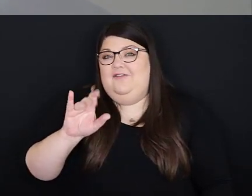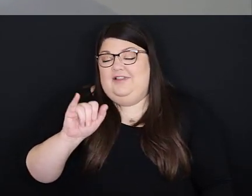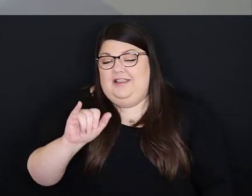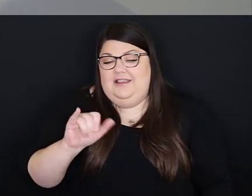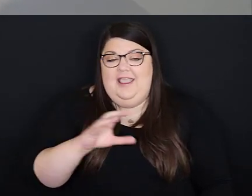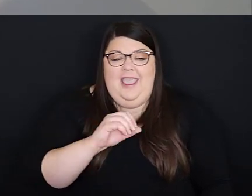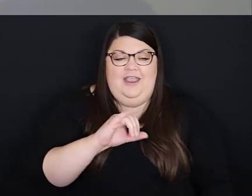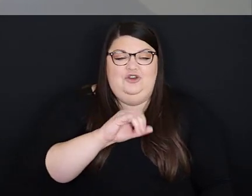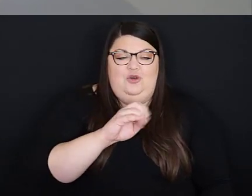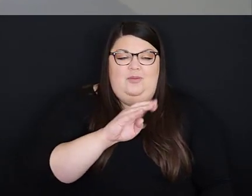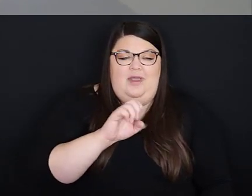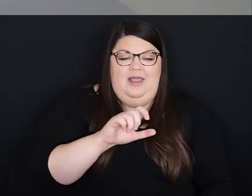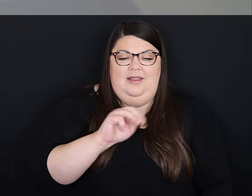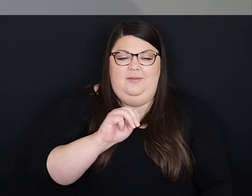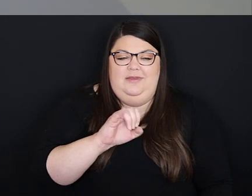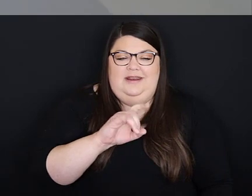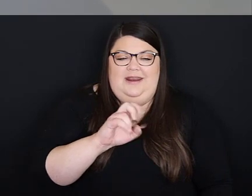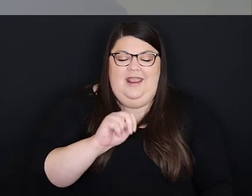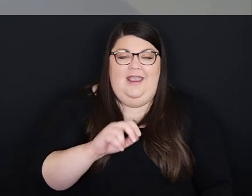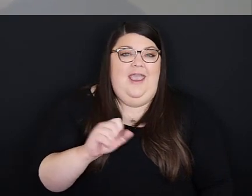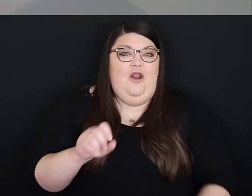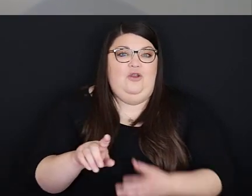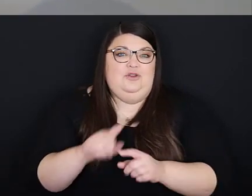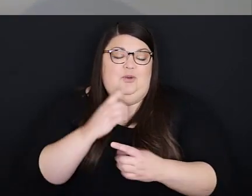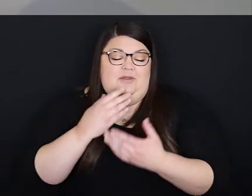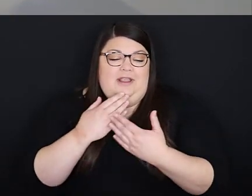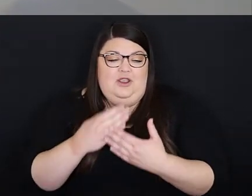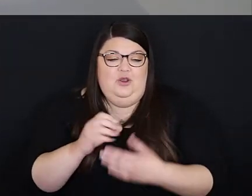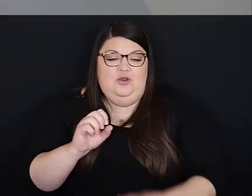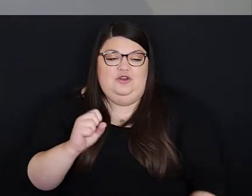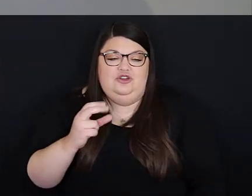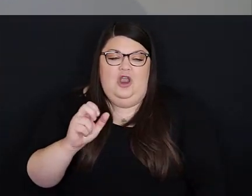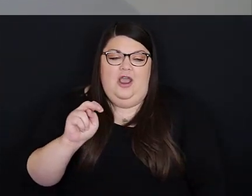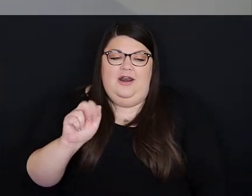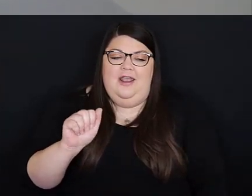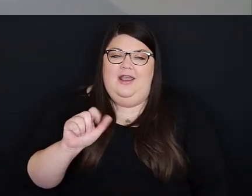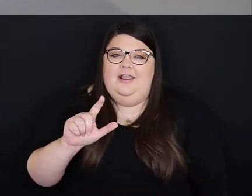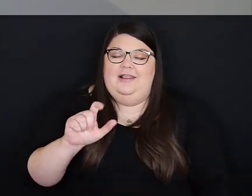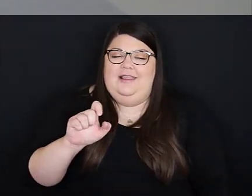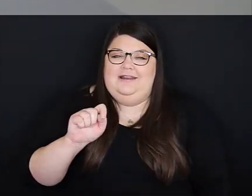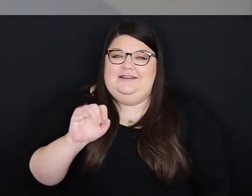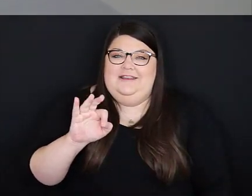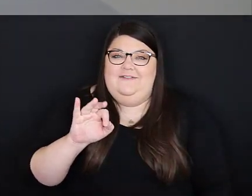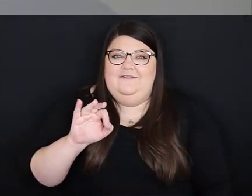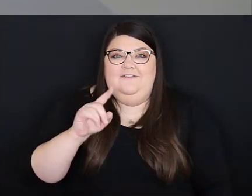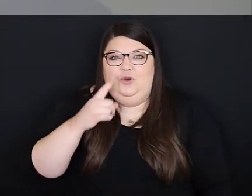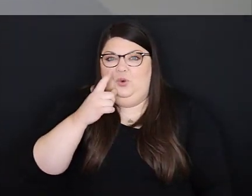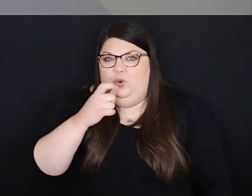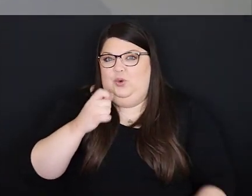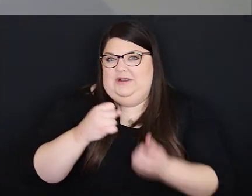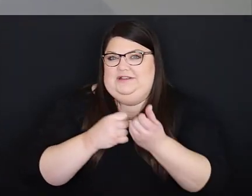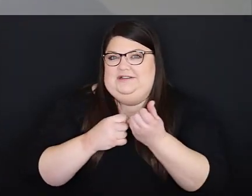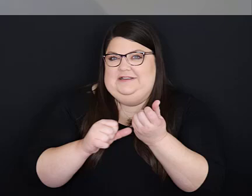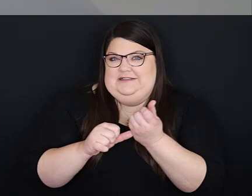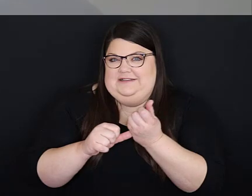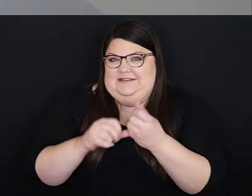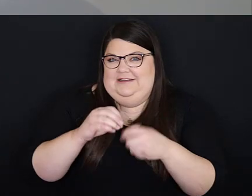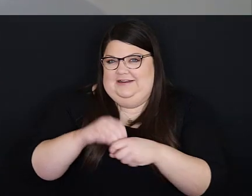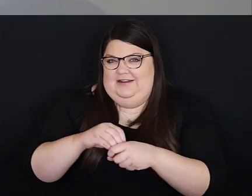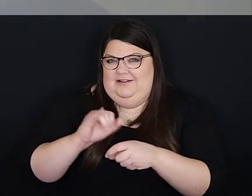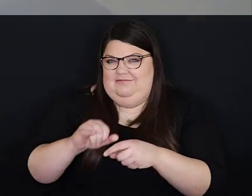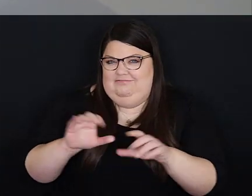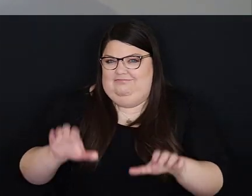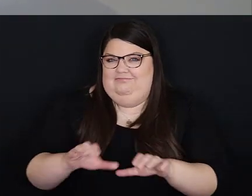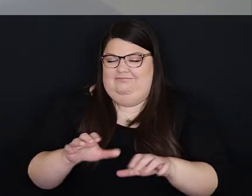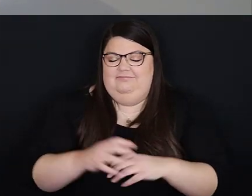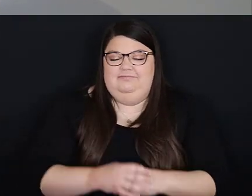out to Shauna Latif, our Getty Merrow intern, who I know is in the audience, for assisting with Infinite Rehearsal. Like most exhibitions,